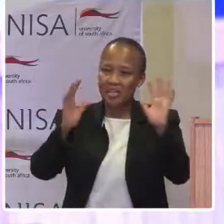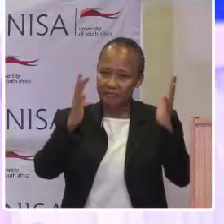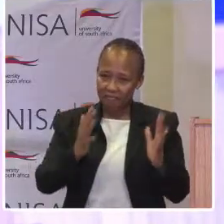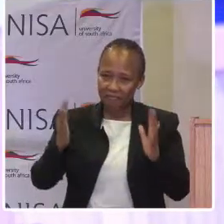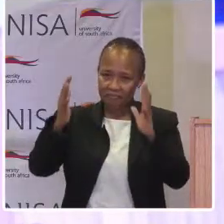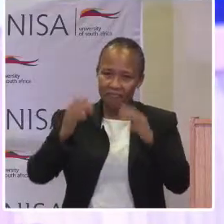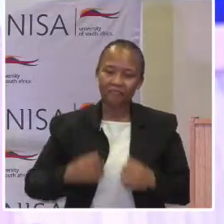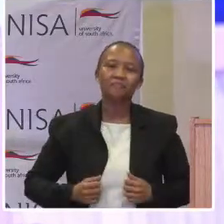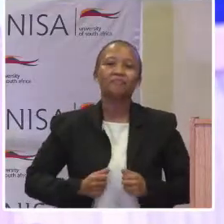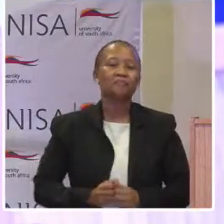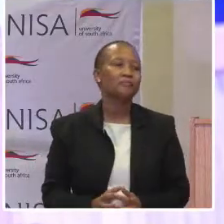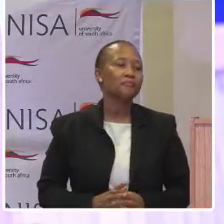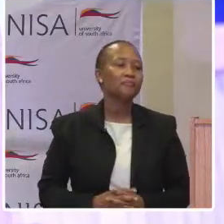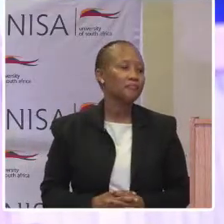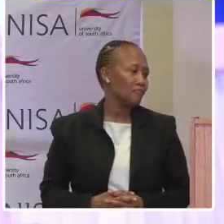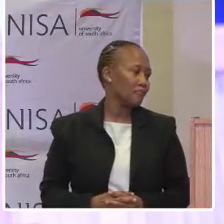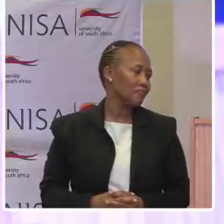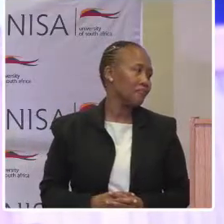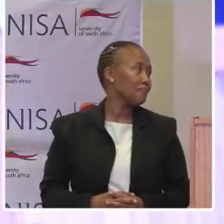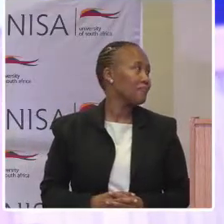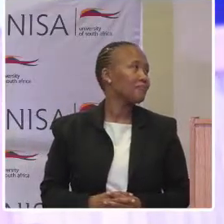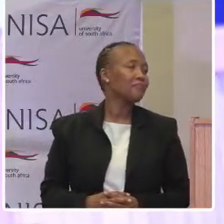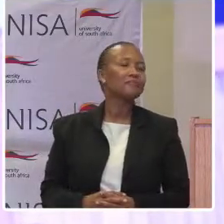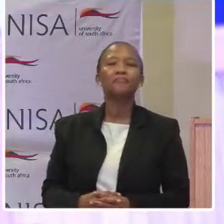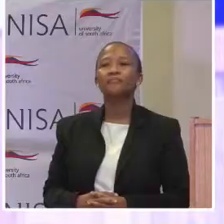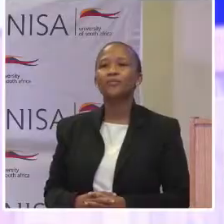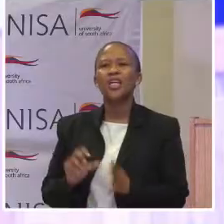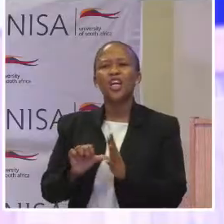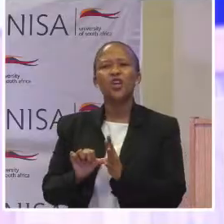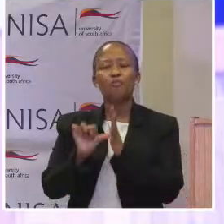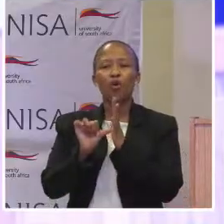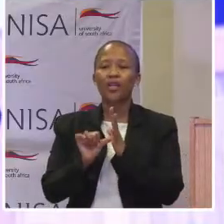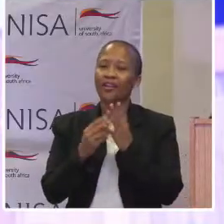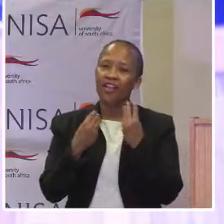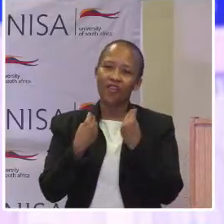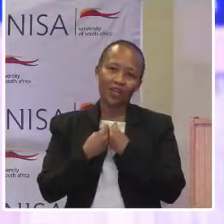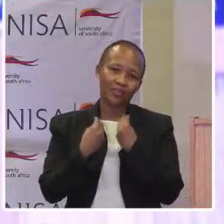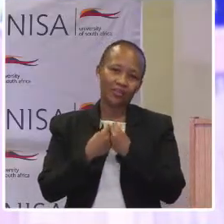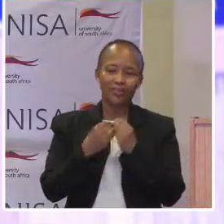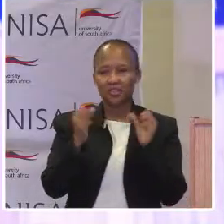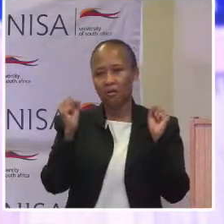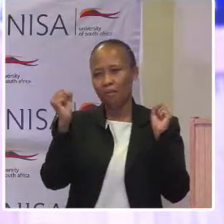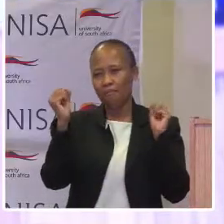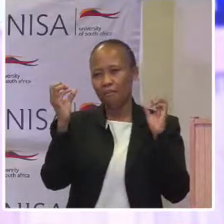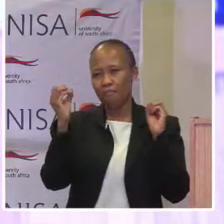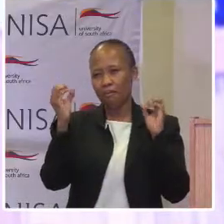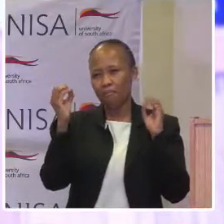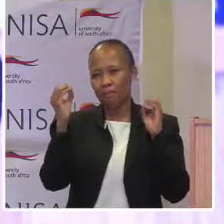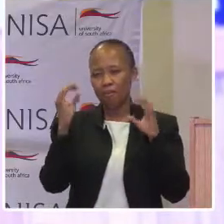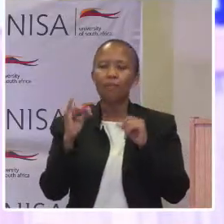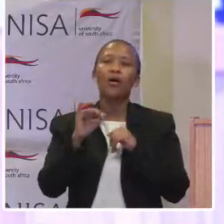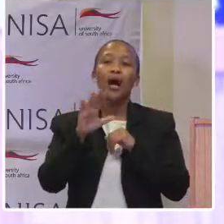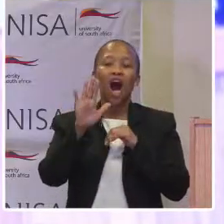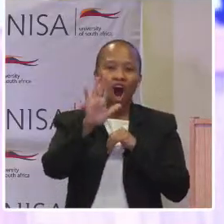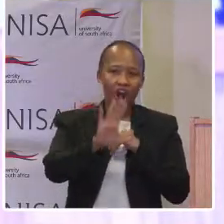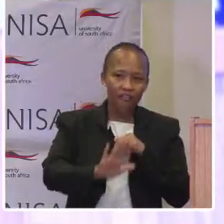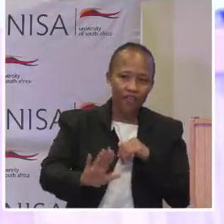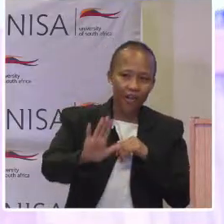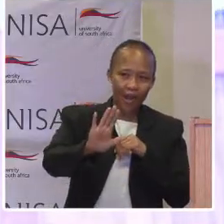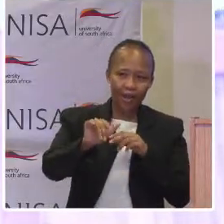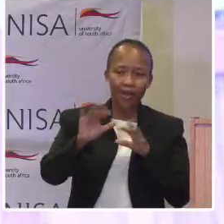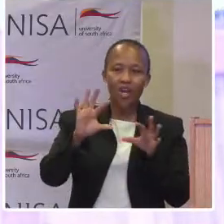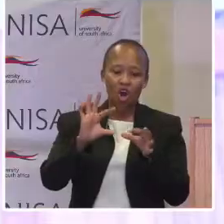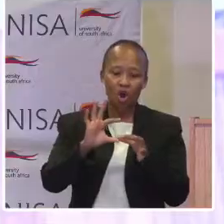And then, Doctor, you touched on many critical things, including the single African air transport market, the African Continental Free